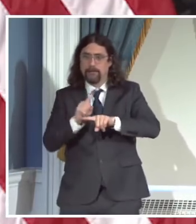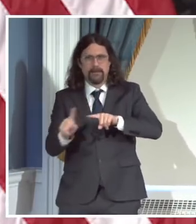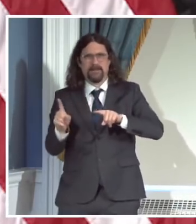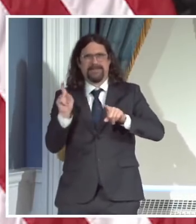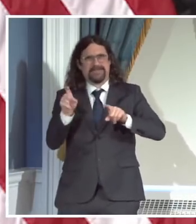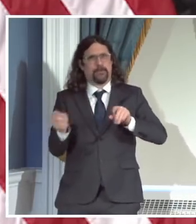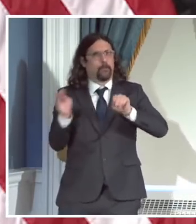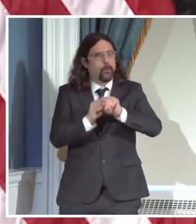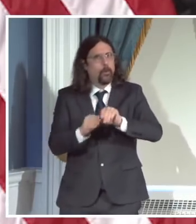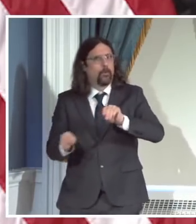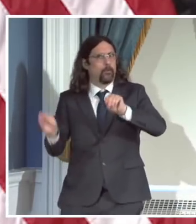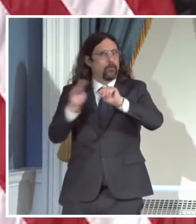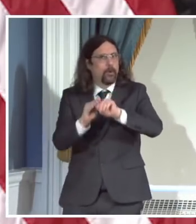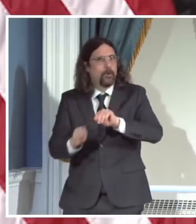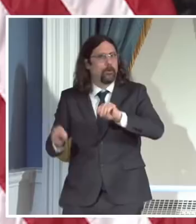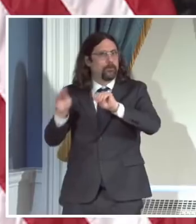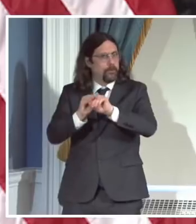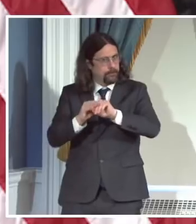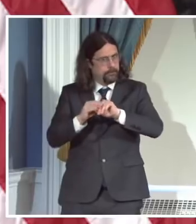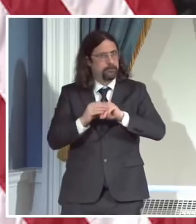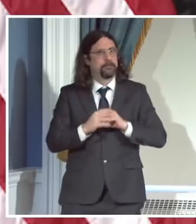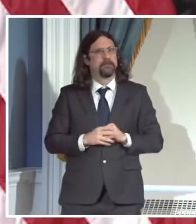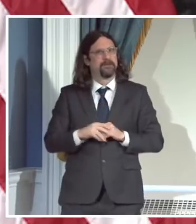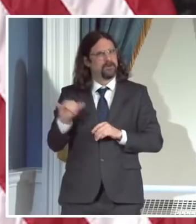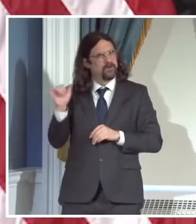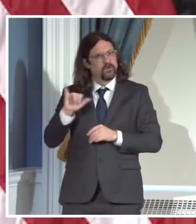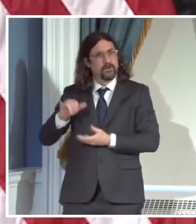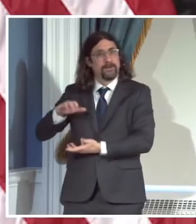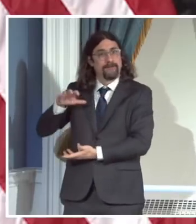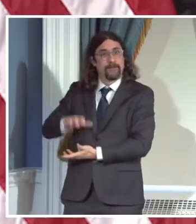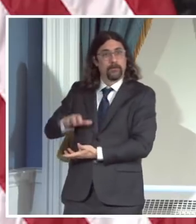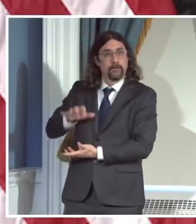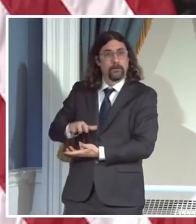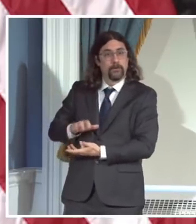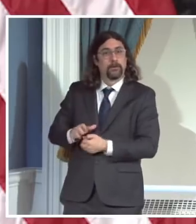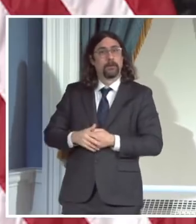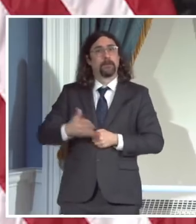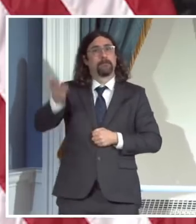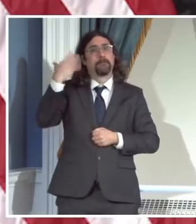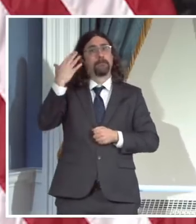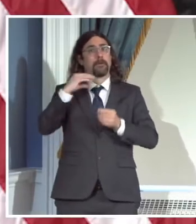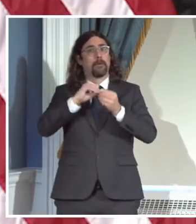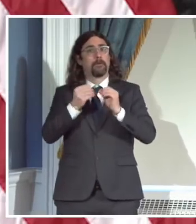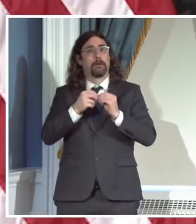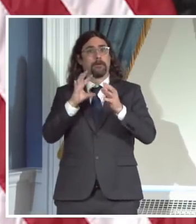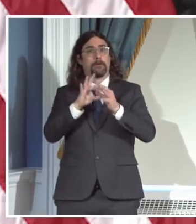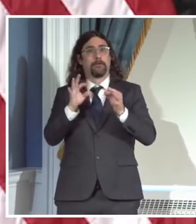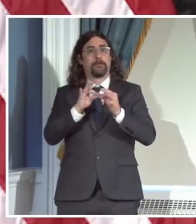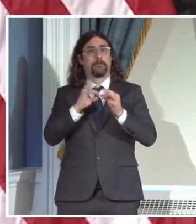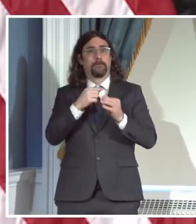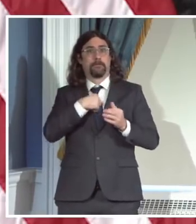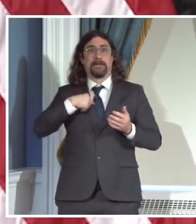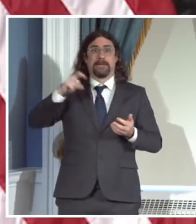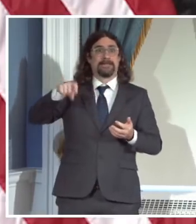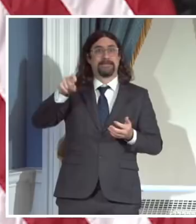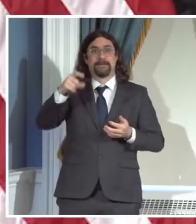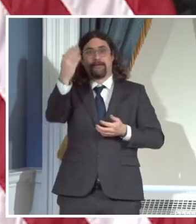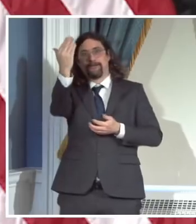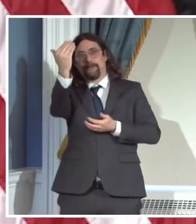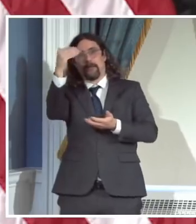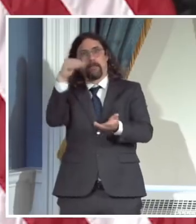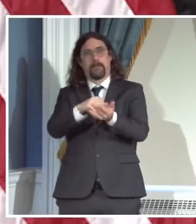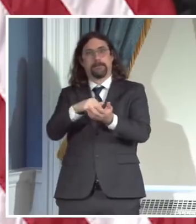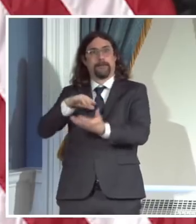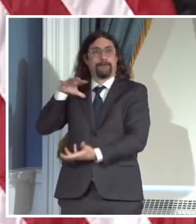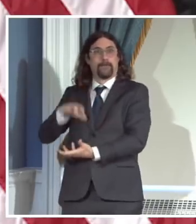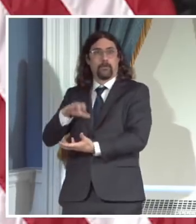York City, that number is a very specific number based on the projections we've had. That number continues to be the right number.